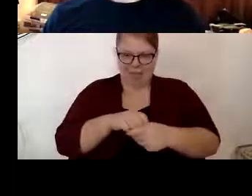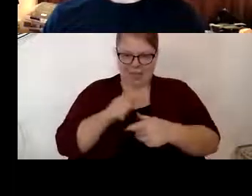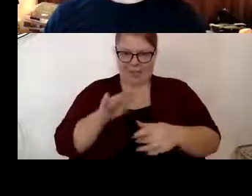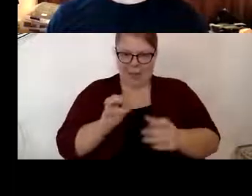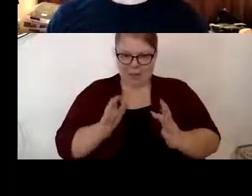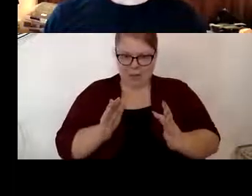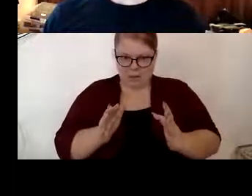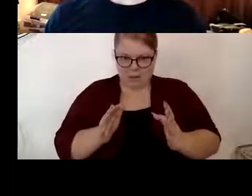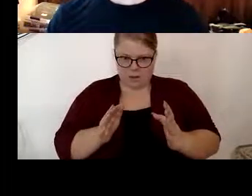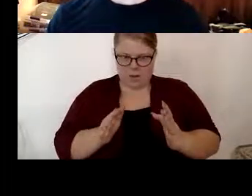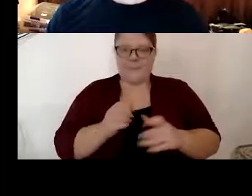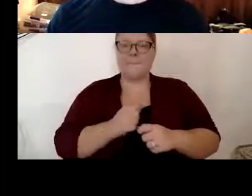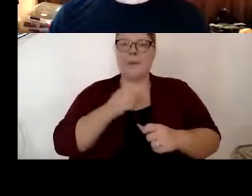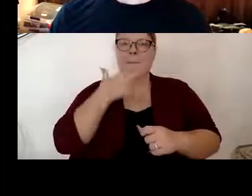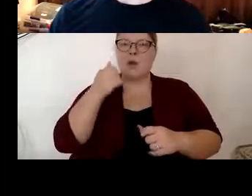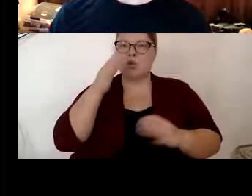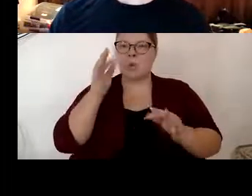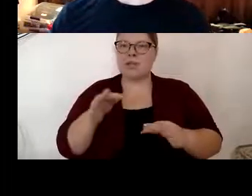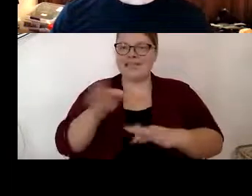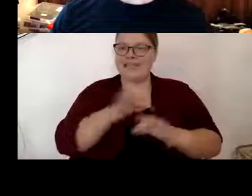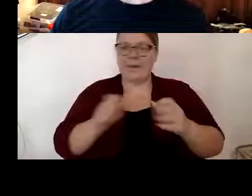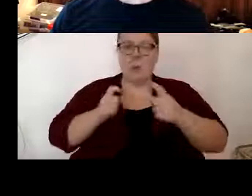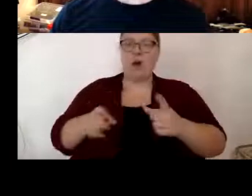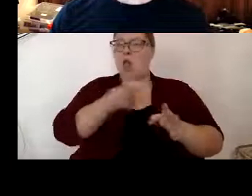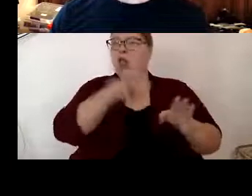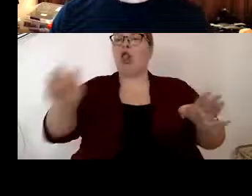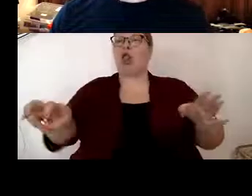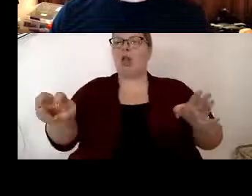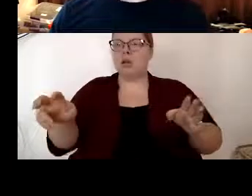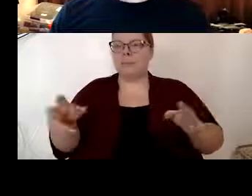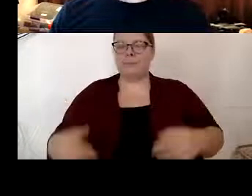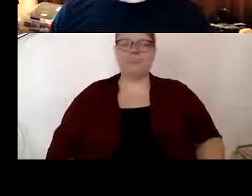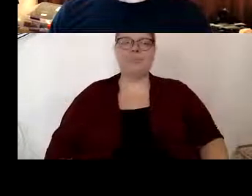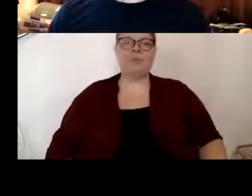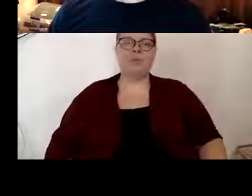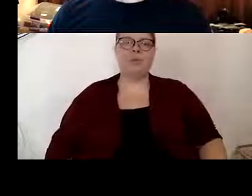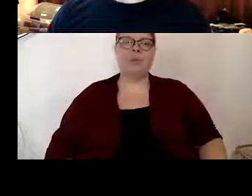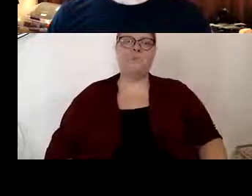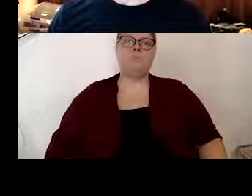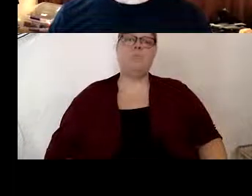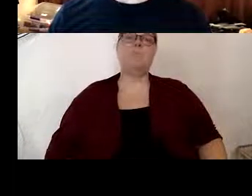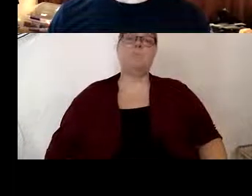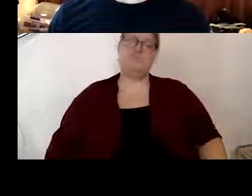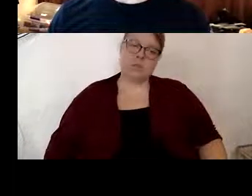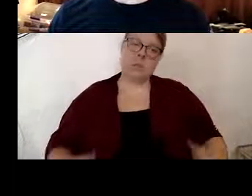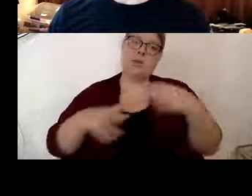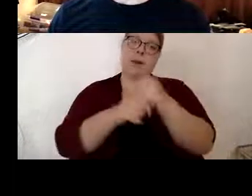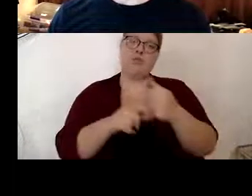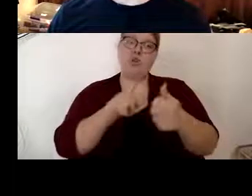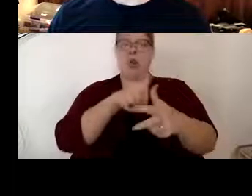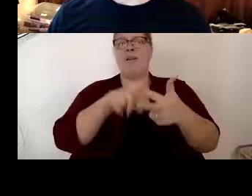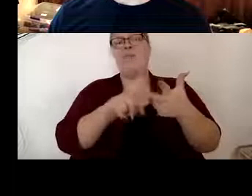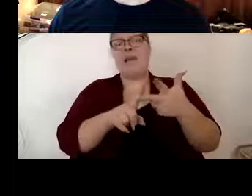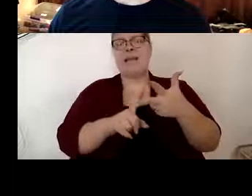be so impulsive. All right. So by summary, all of these particular things